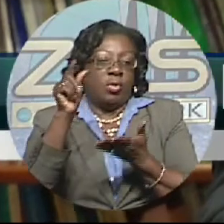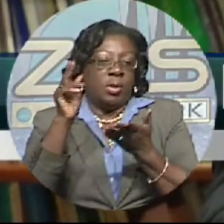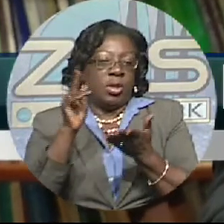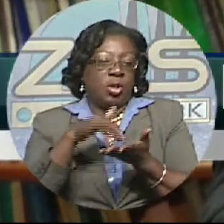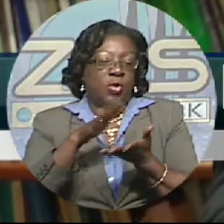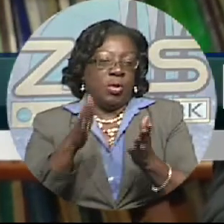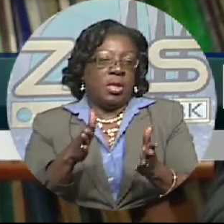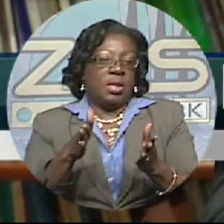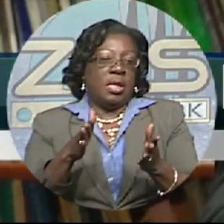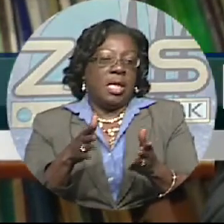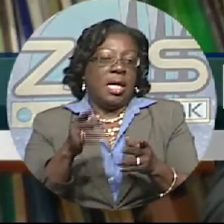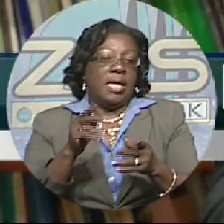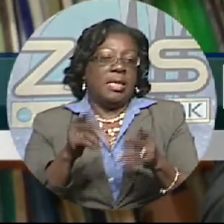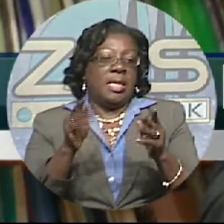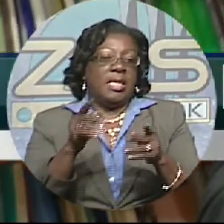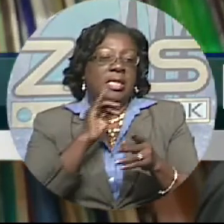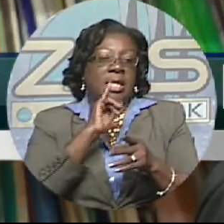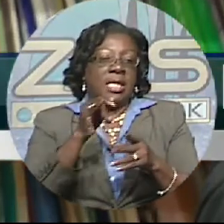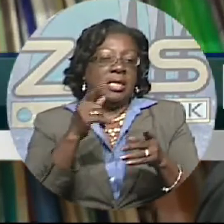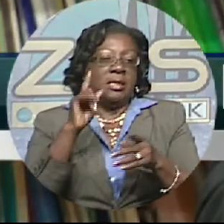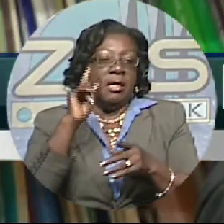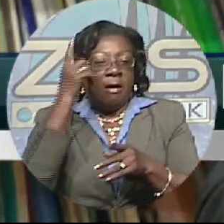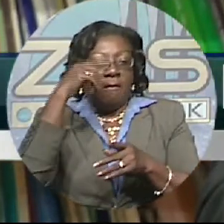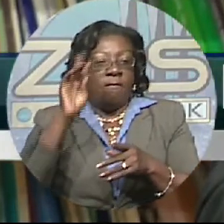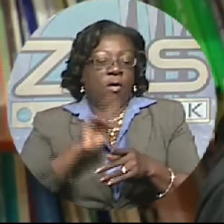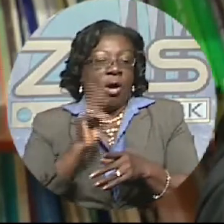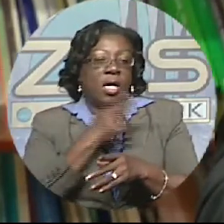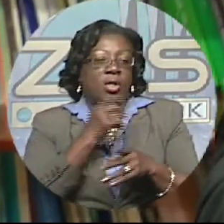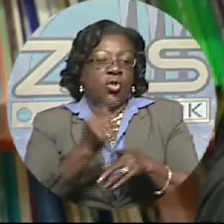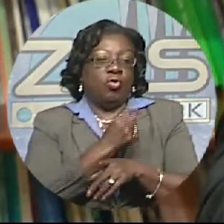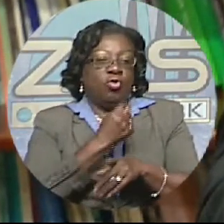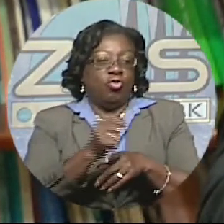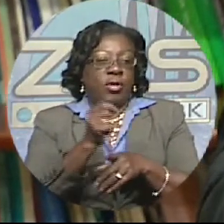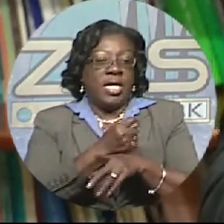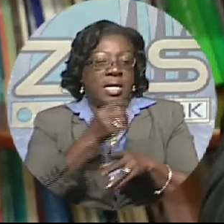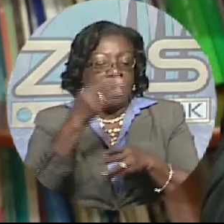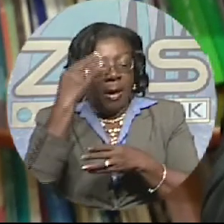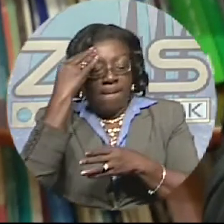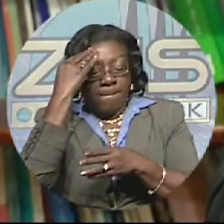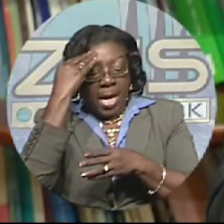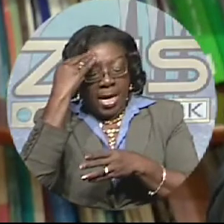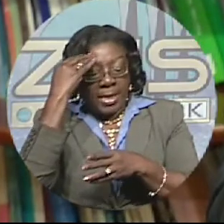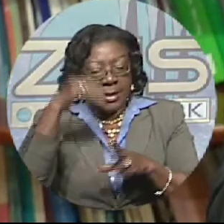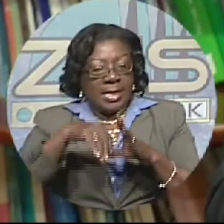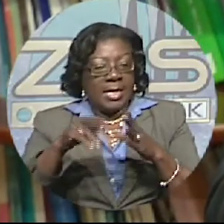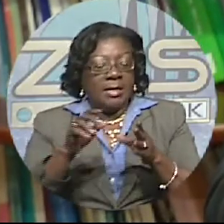that the intention is for us to produce trained minds in the field